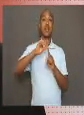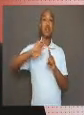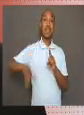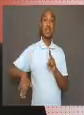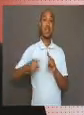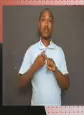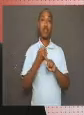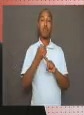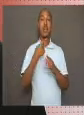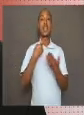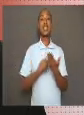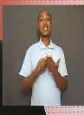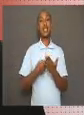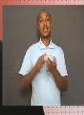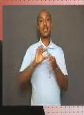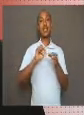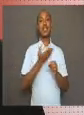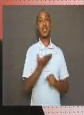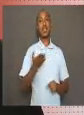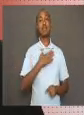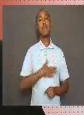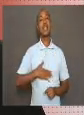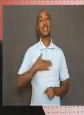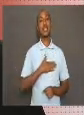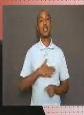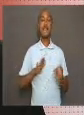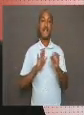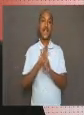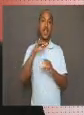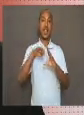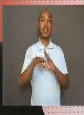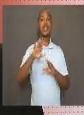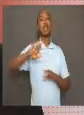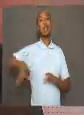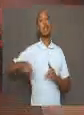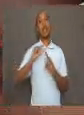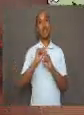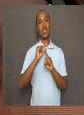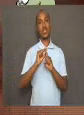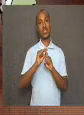these sentences. Please fill in the missing words.